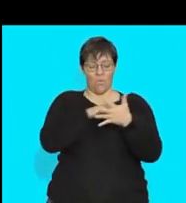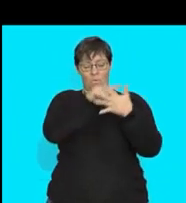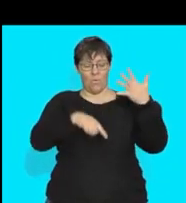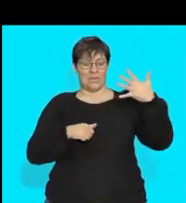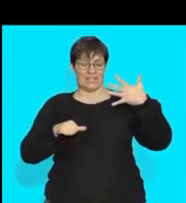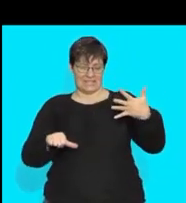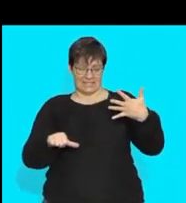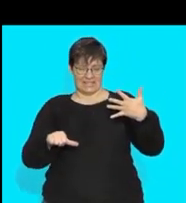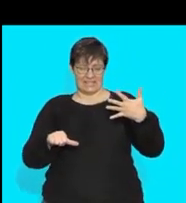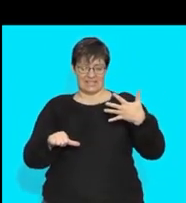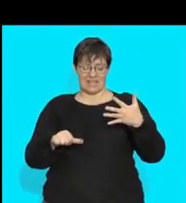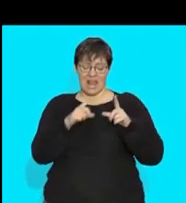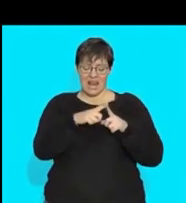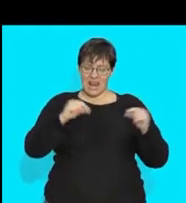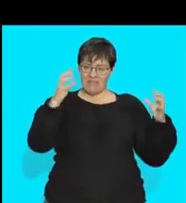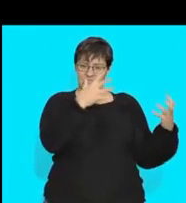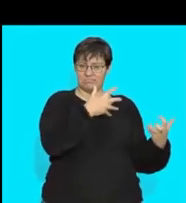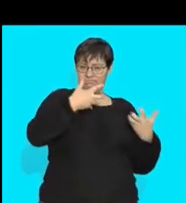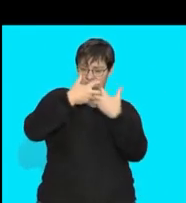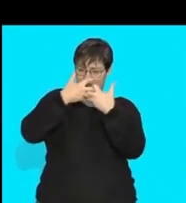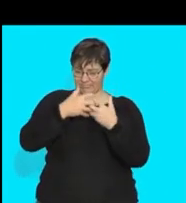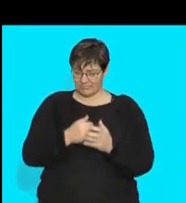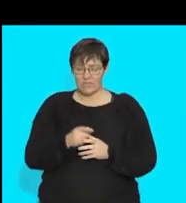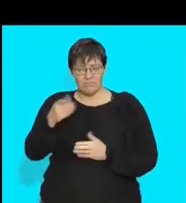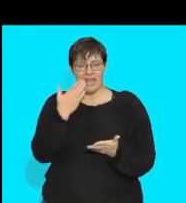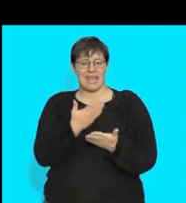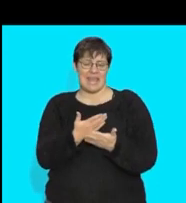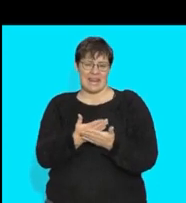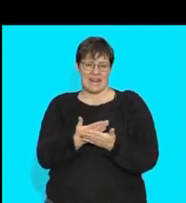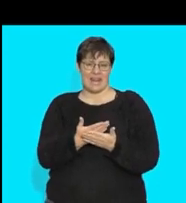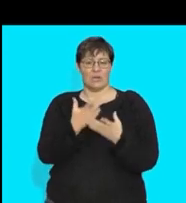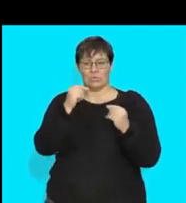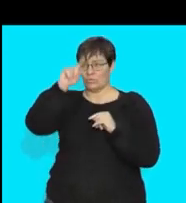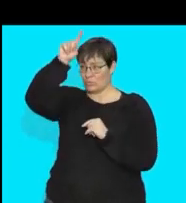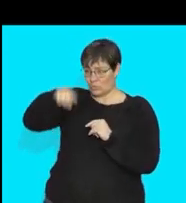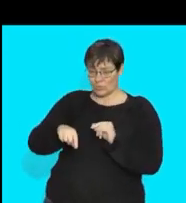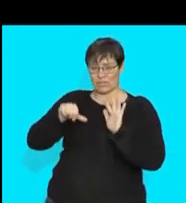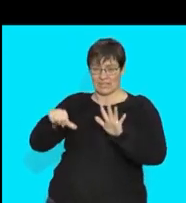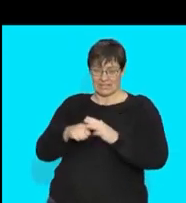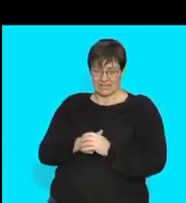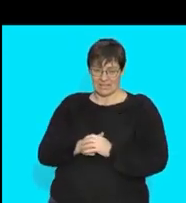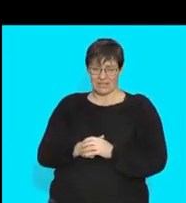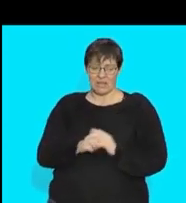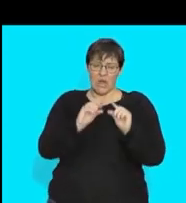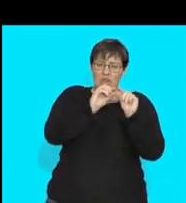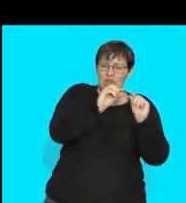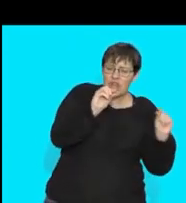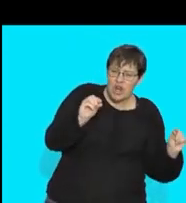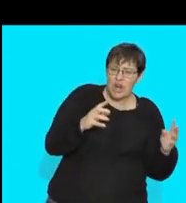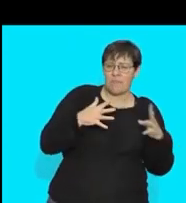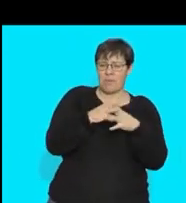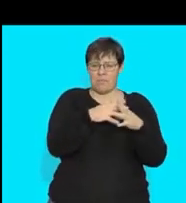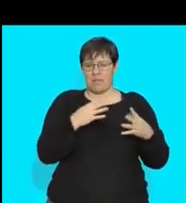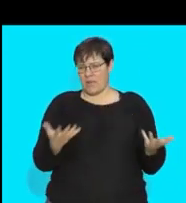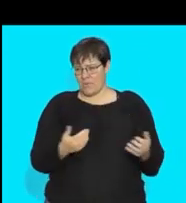understand how the leaf, is able to do all of those. How is it thin and permeable? So